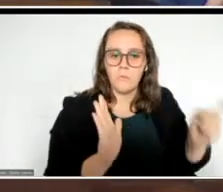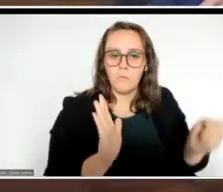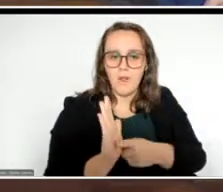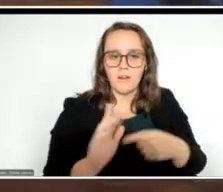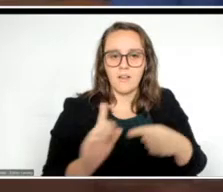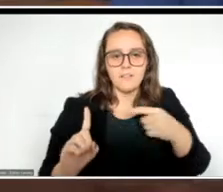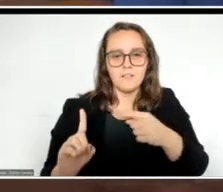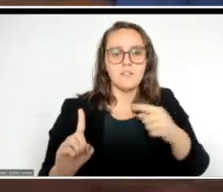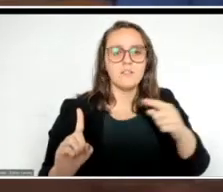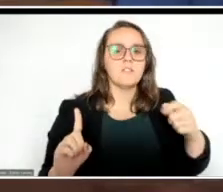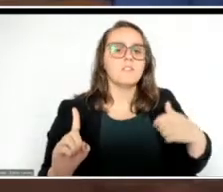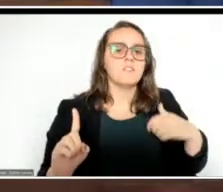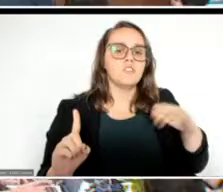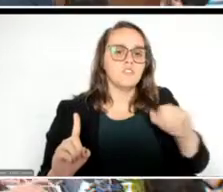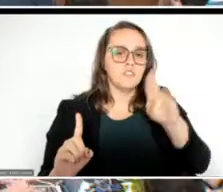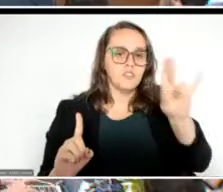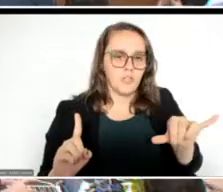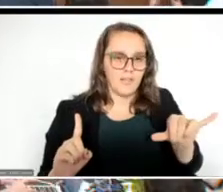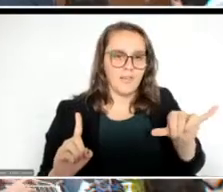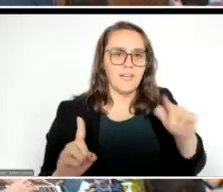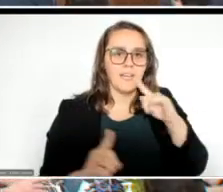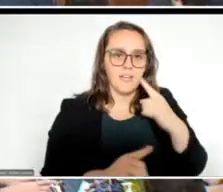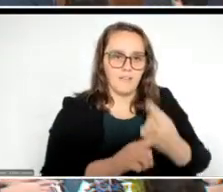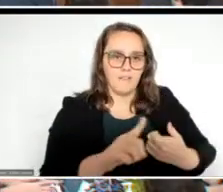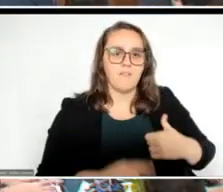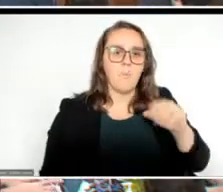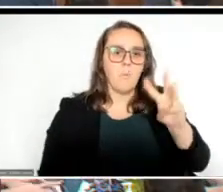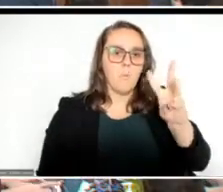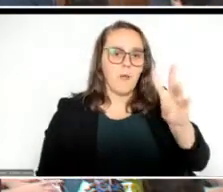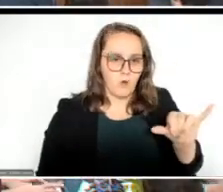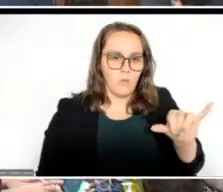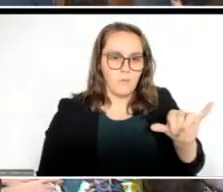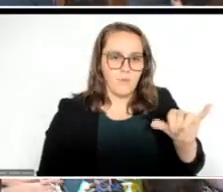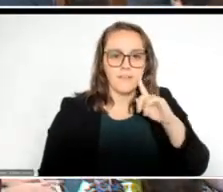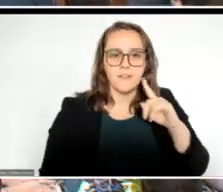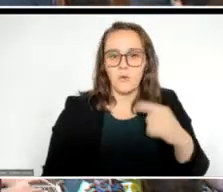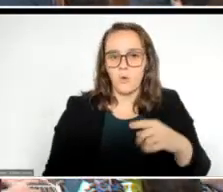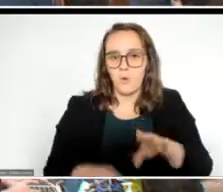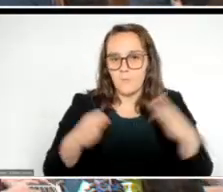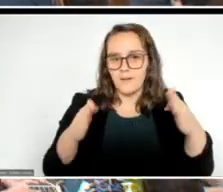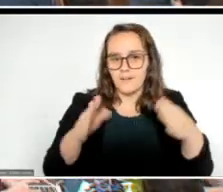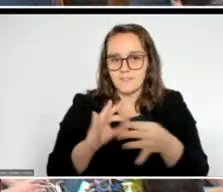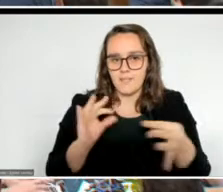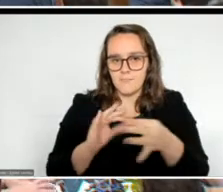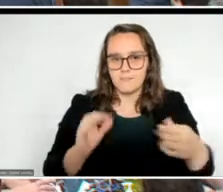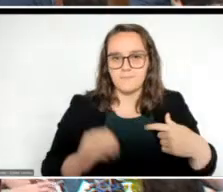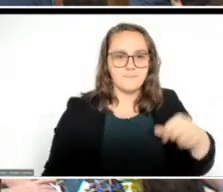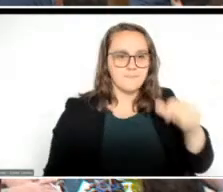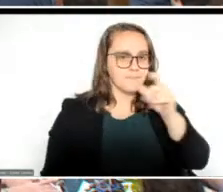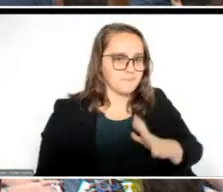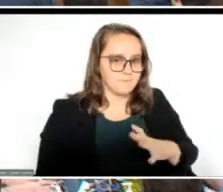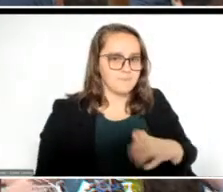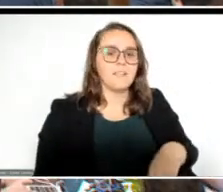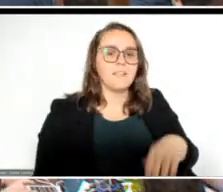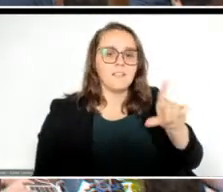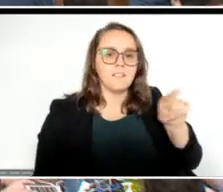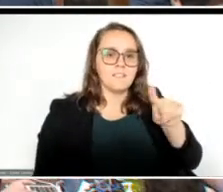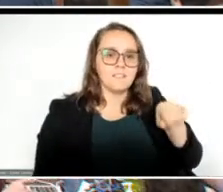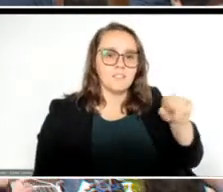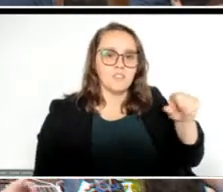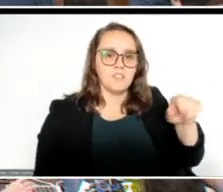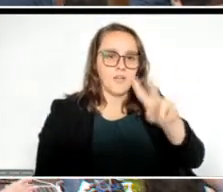she'd care to offer. Thank you very much, Mr. Chairman. Much has happened since our last public hearing on July